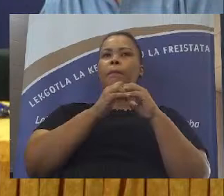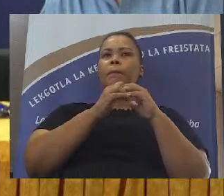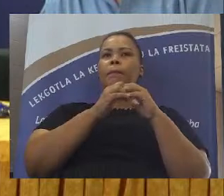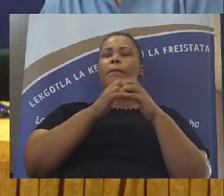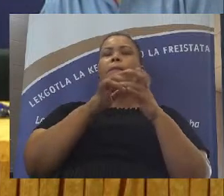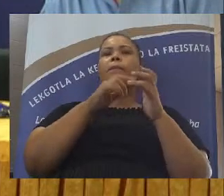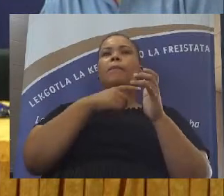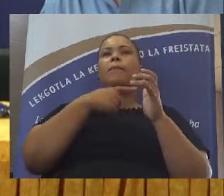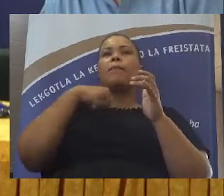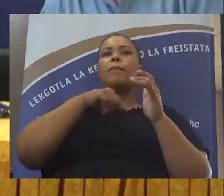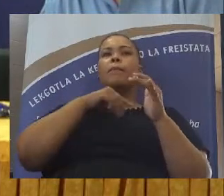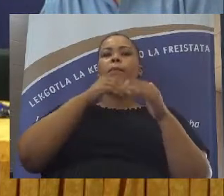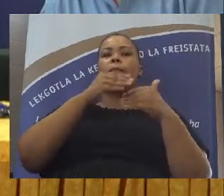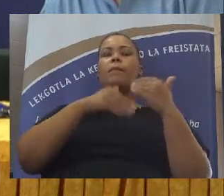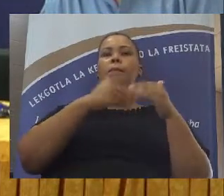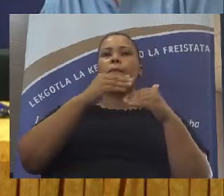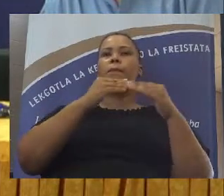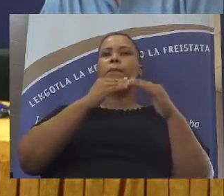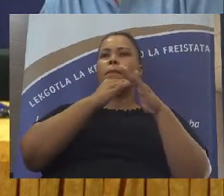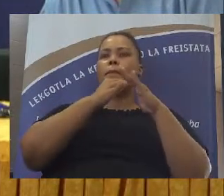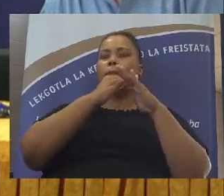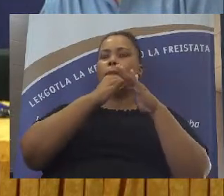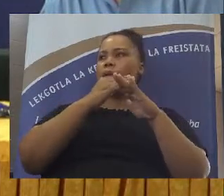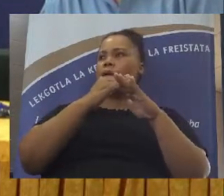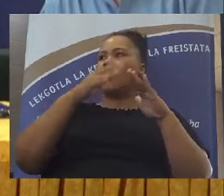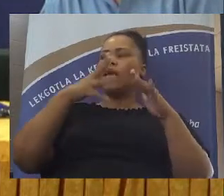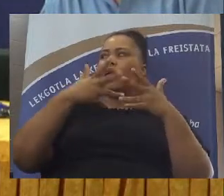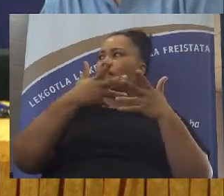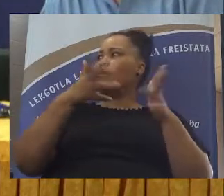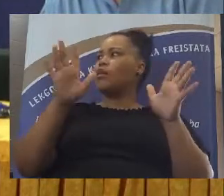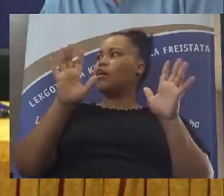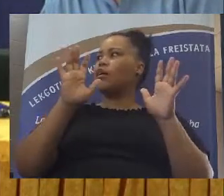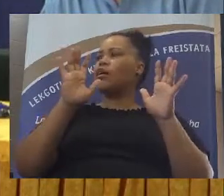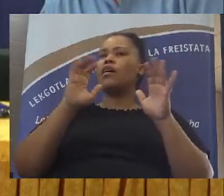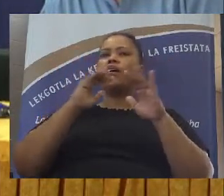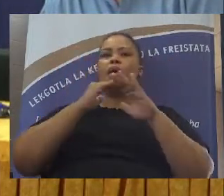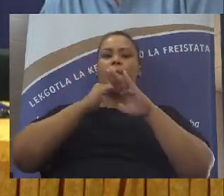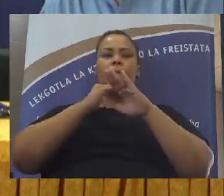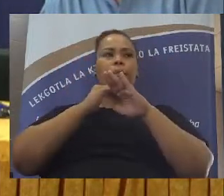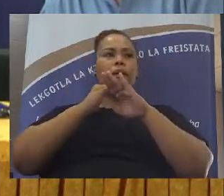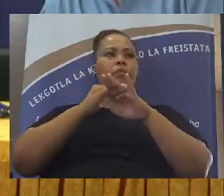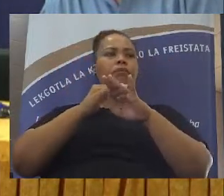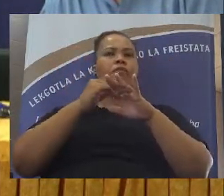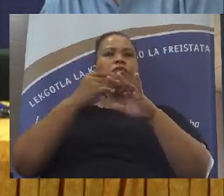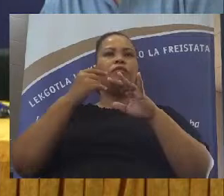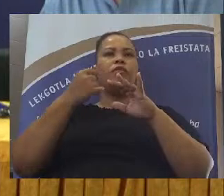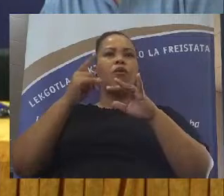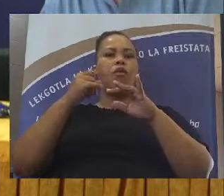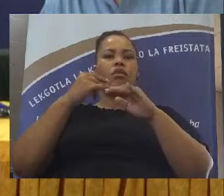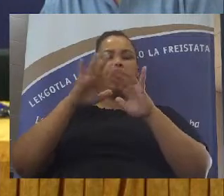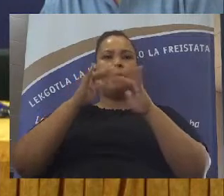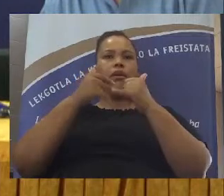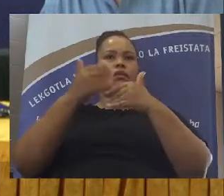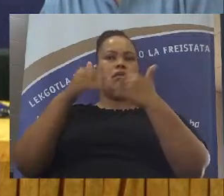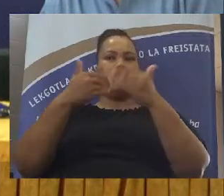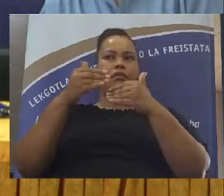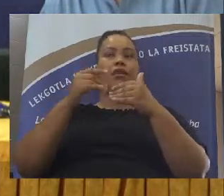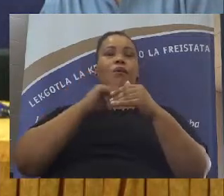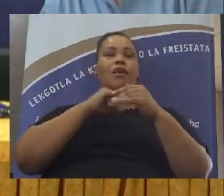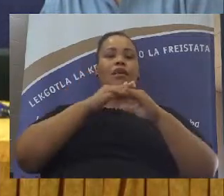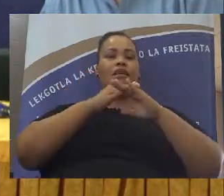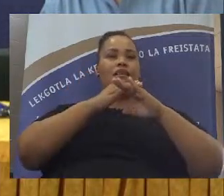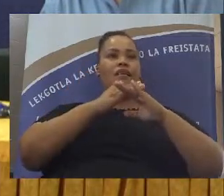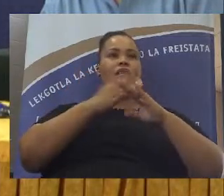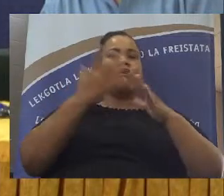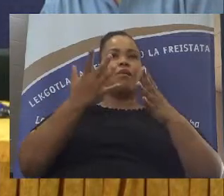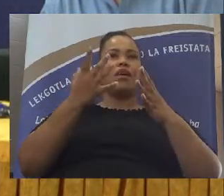because we have the processes of red tape everywhere, how do you pick up red tape and how do you deal with it? Because sometimes, often, red tape is in